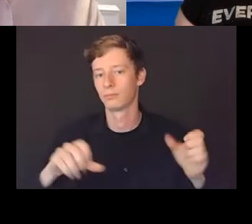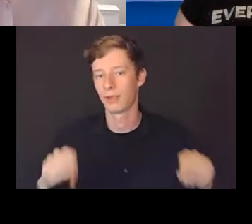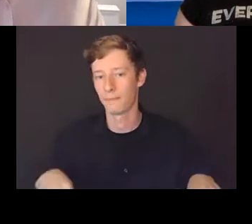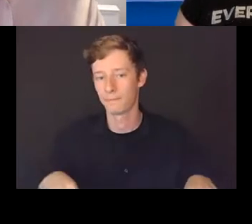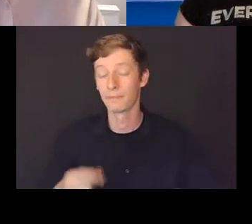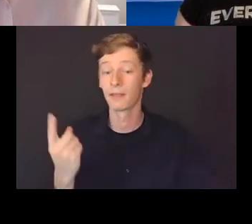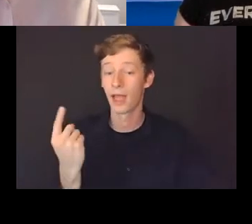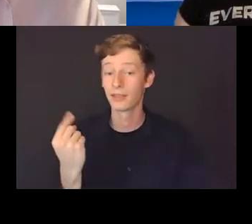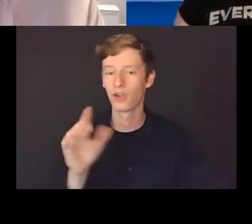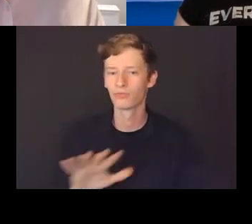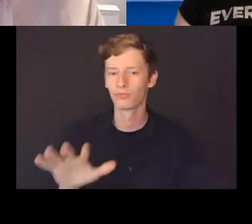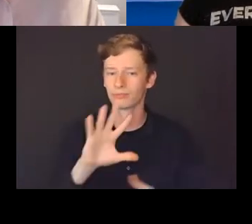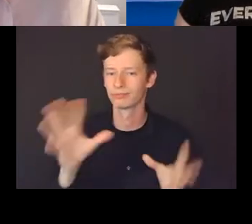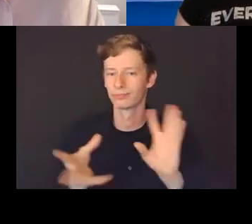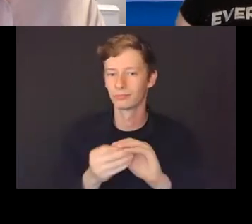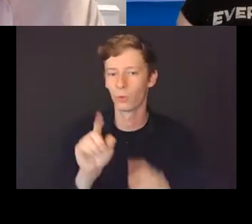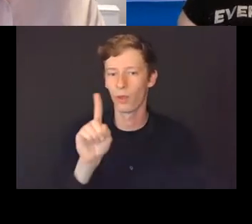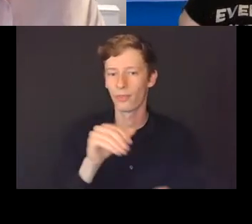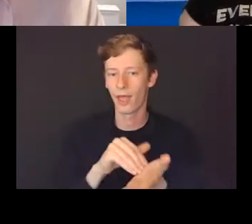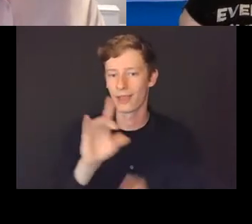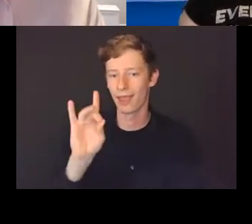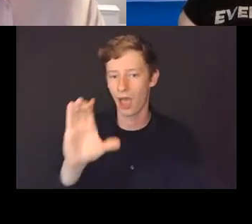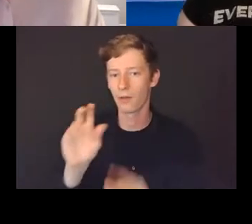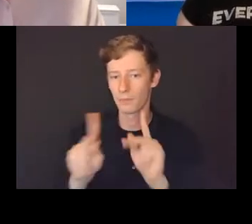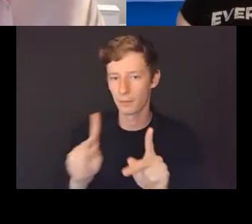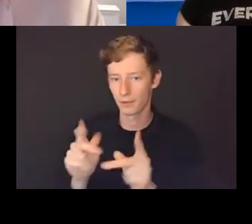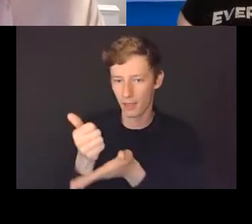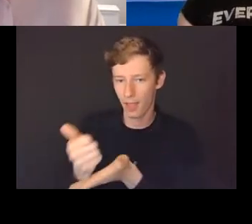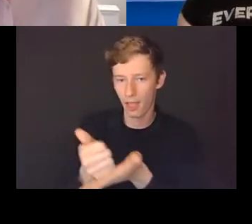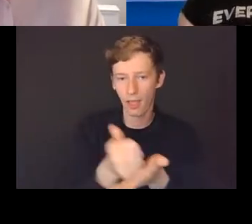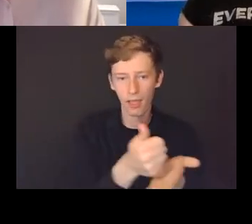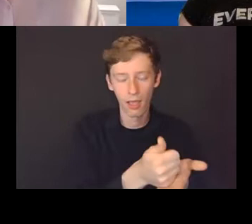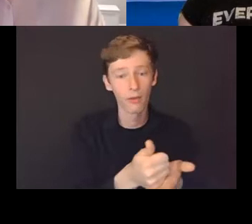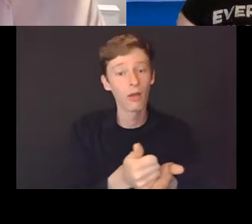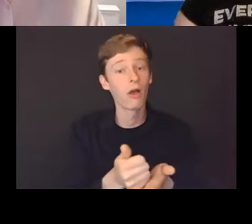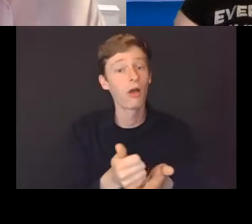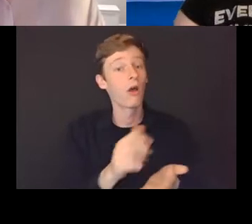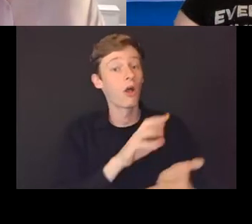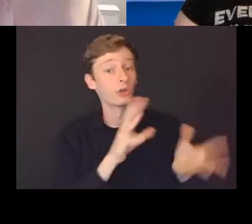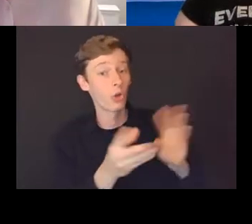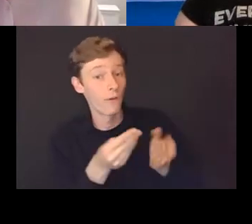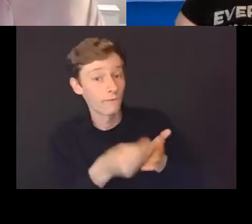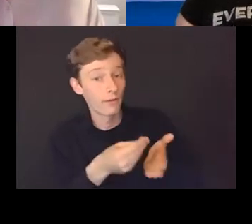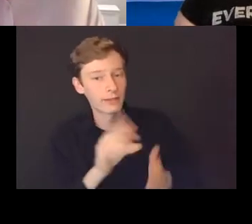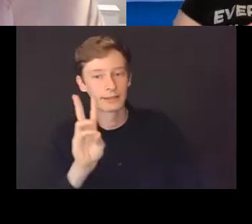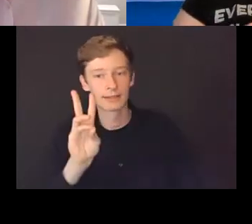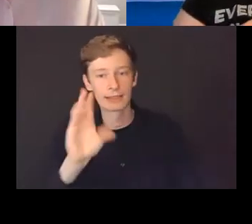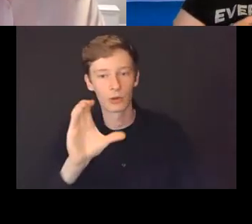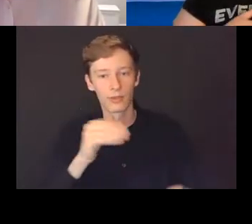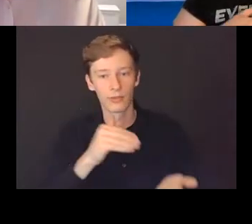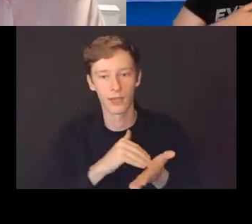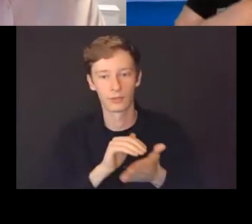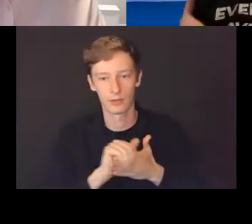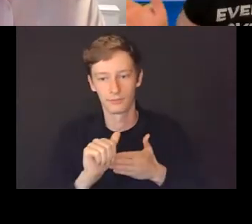about 1,800 people in Virginia access abortion care with a little over $600,000. And this year,